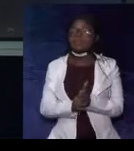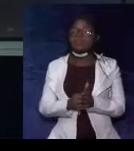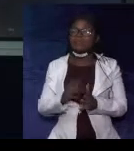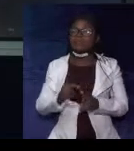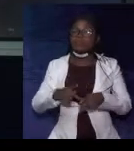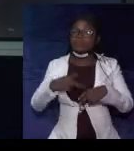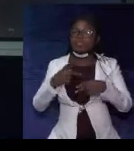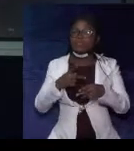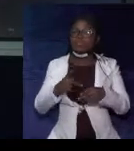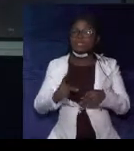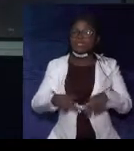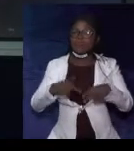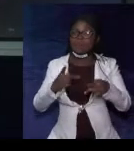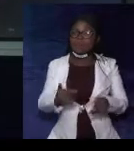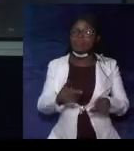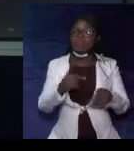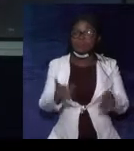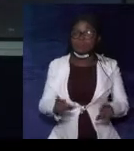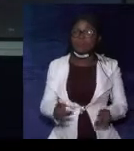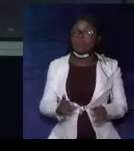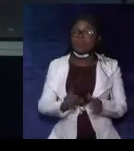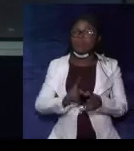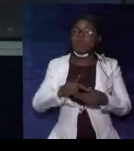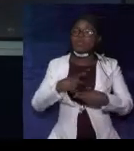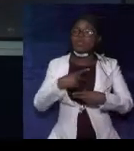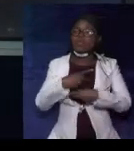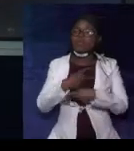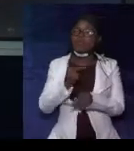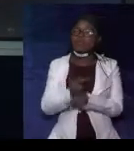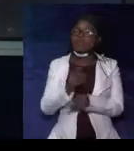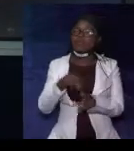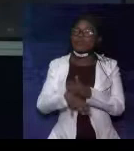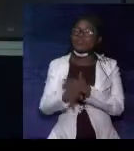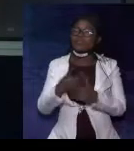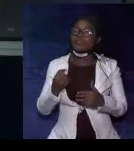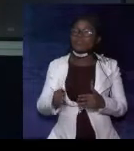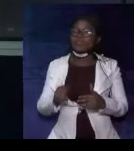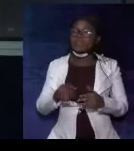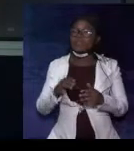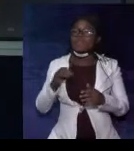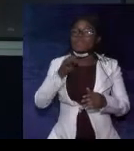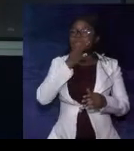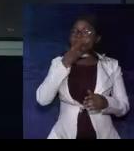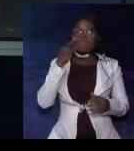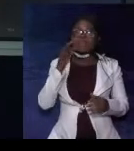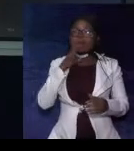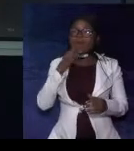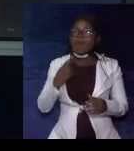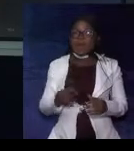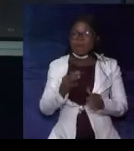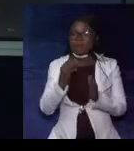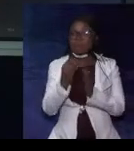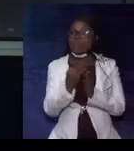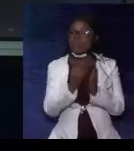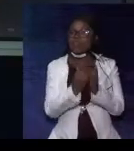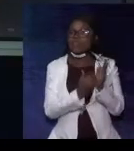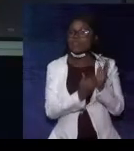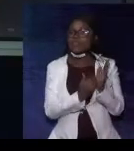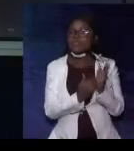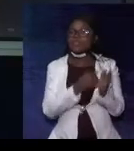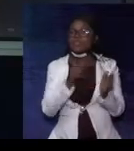are recorded. They are records where everything produced on the farm are